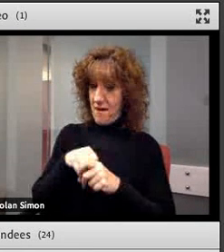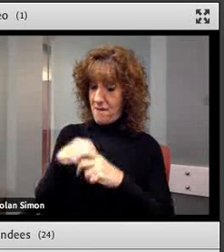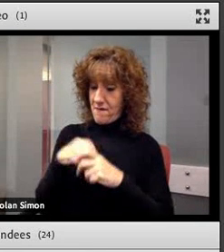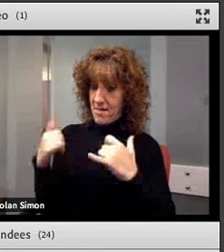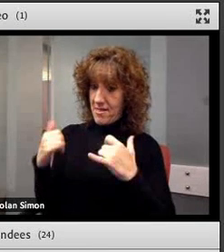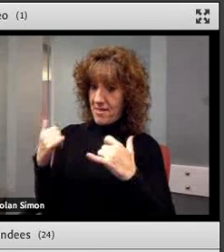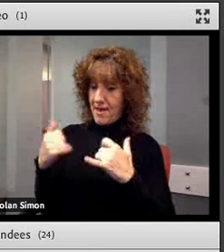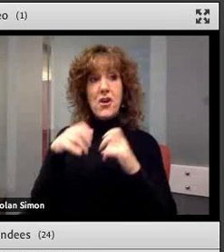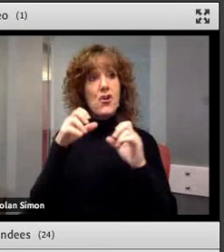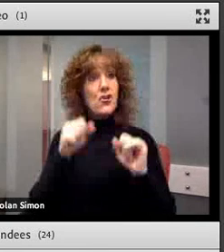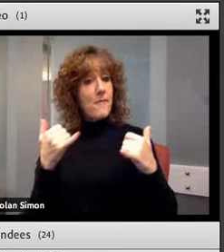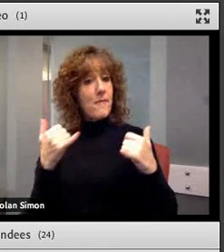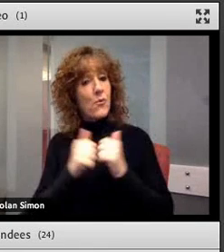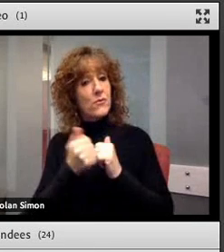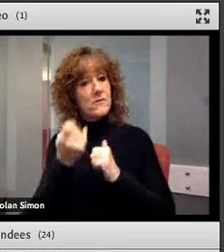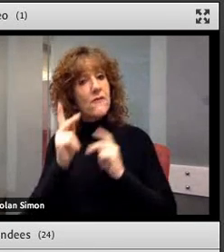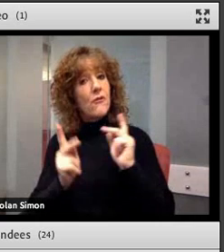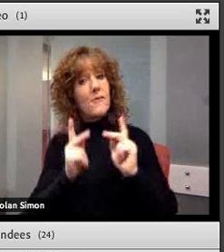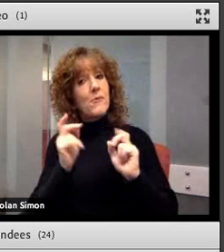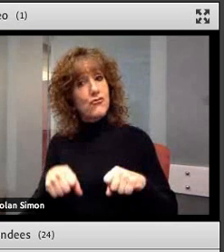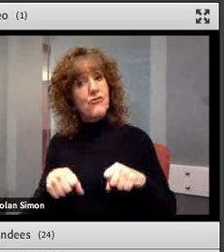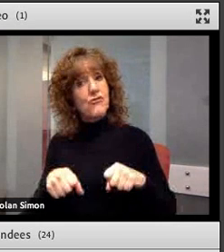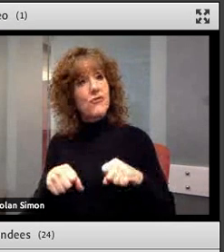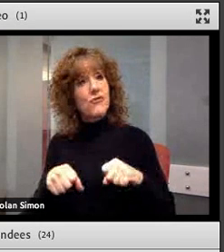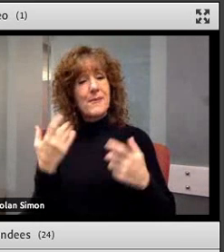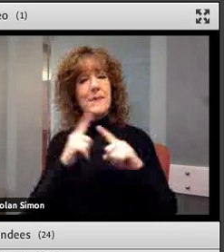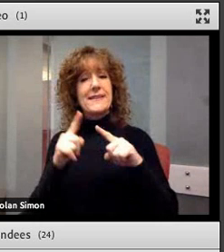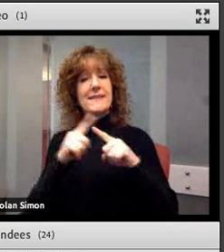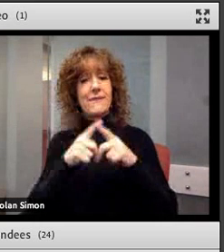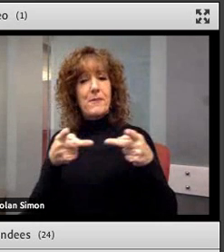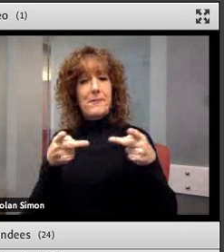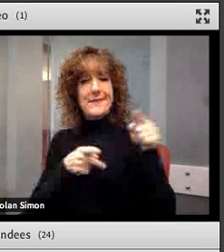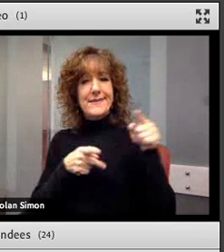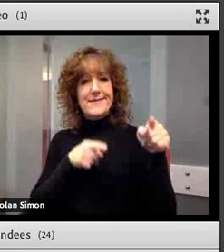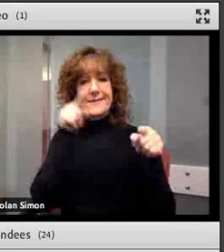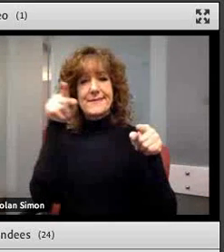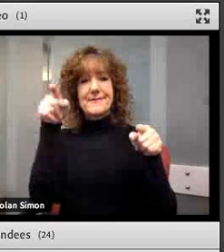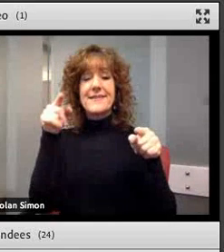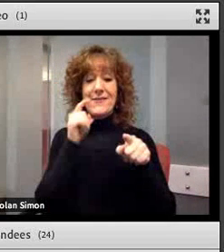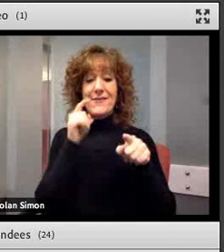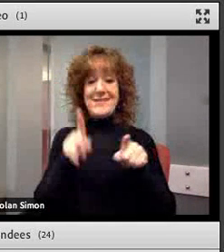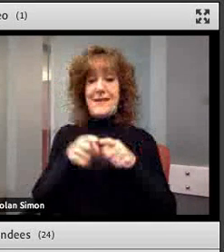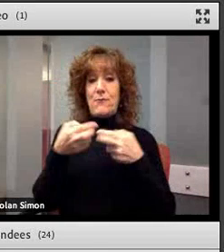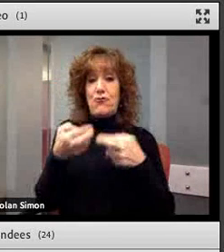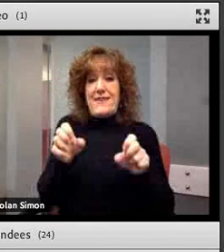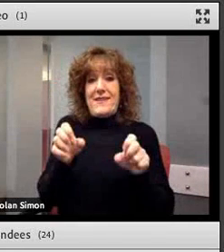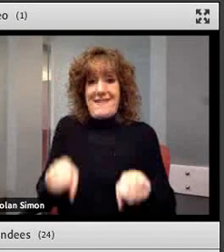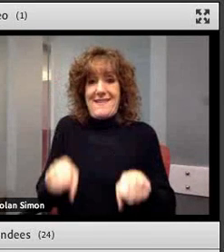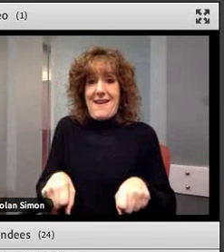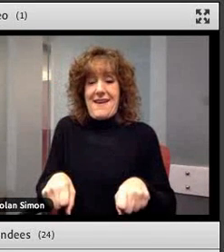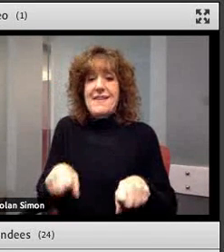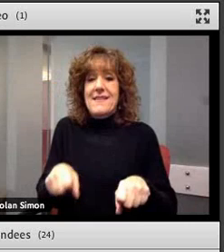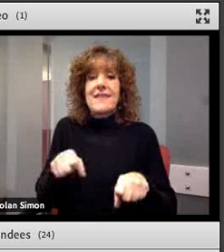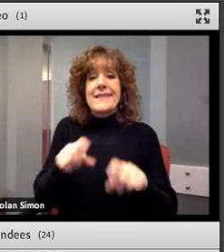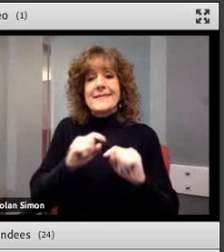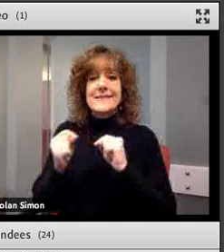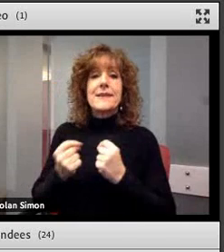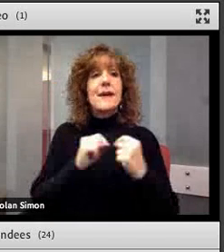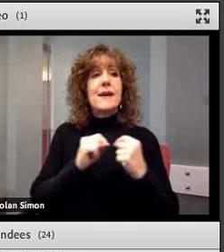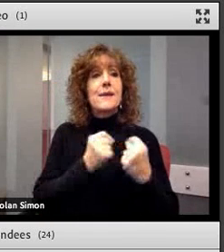You could play it that way. I mean, probably not at different locations. If they're in the same room, right, you could play on teams,